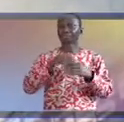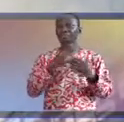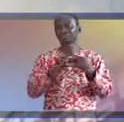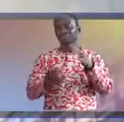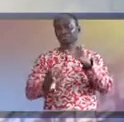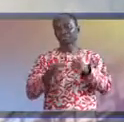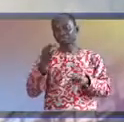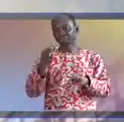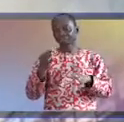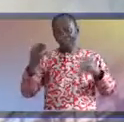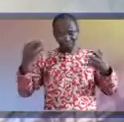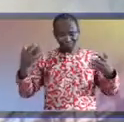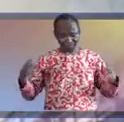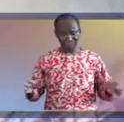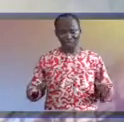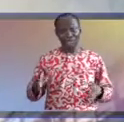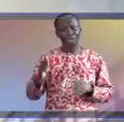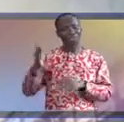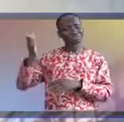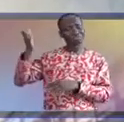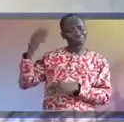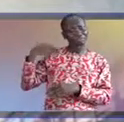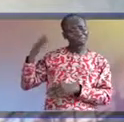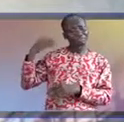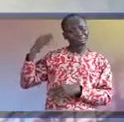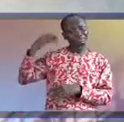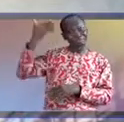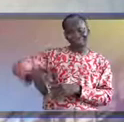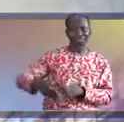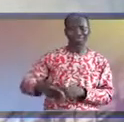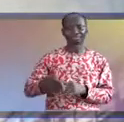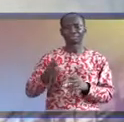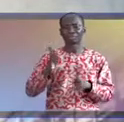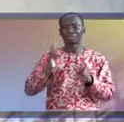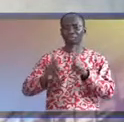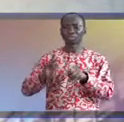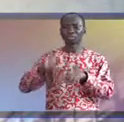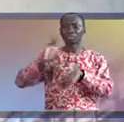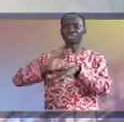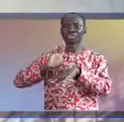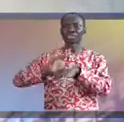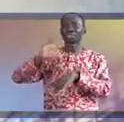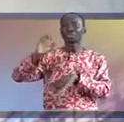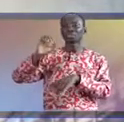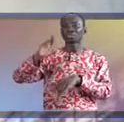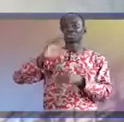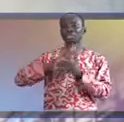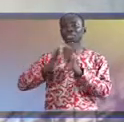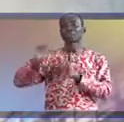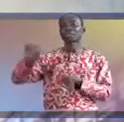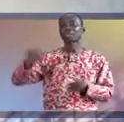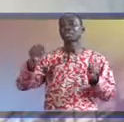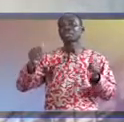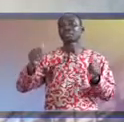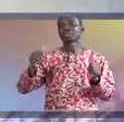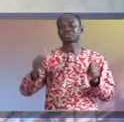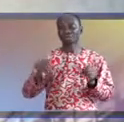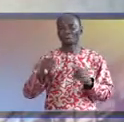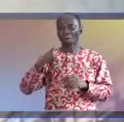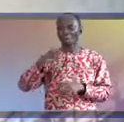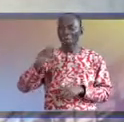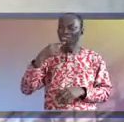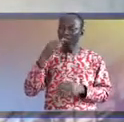became Christians in Corinth, as elsewhere in Jerusalem and other places, he said that for by one